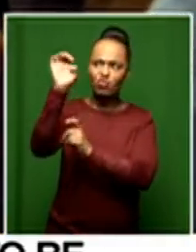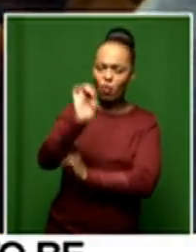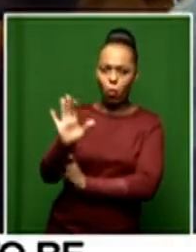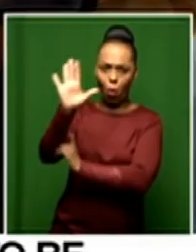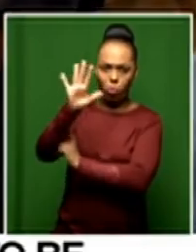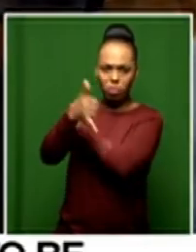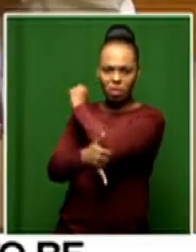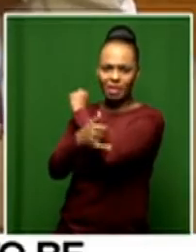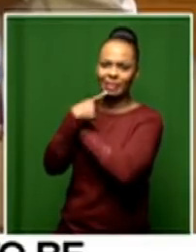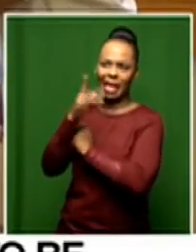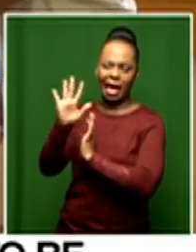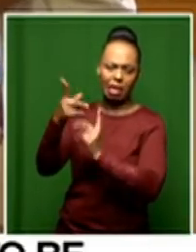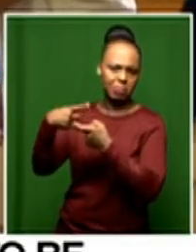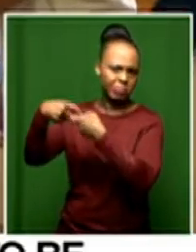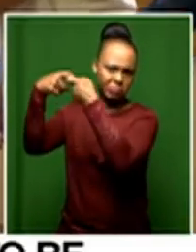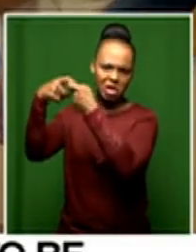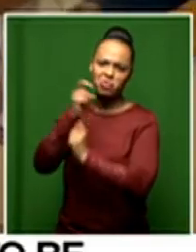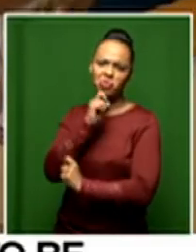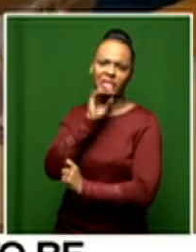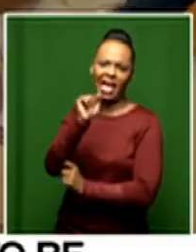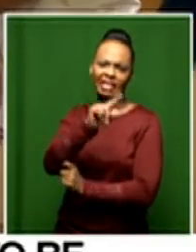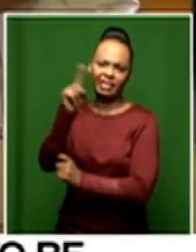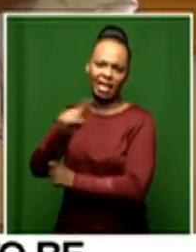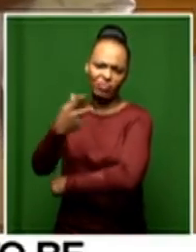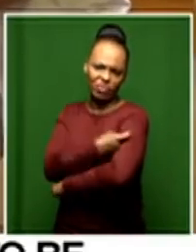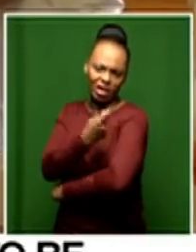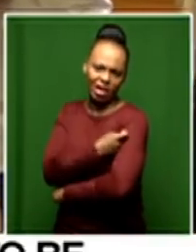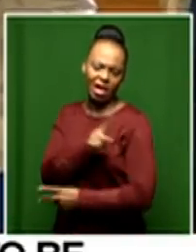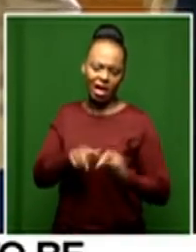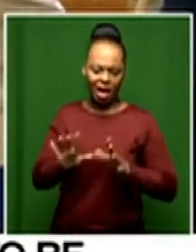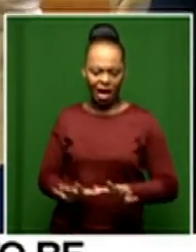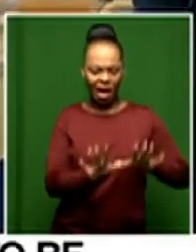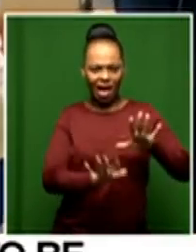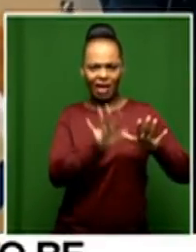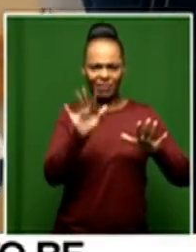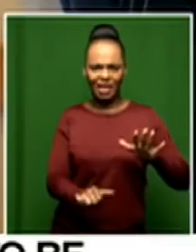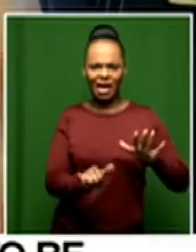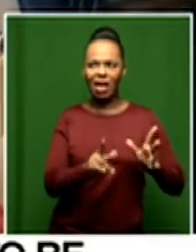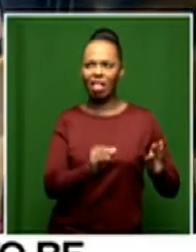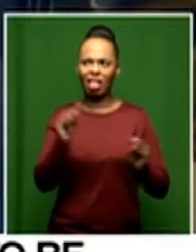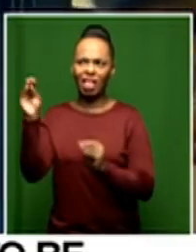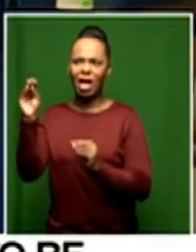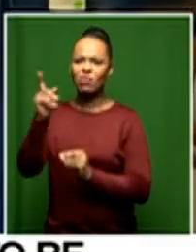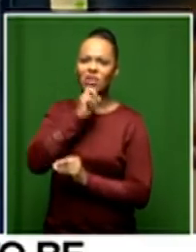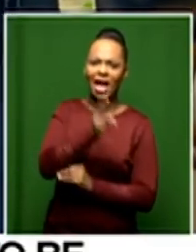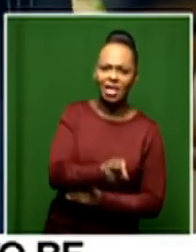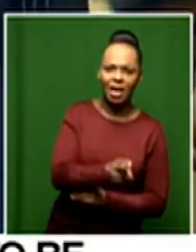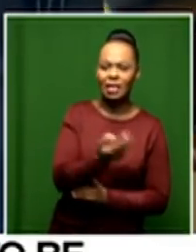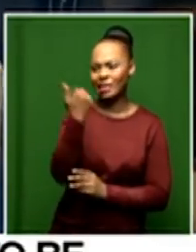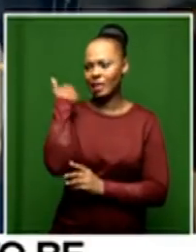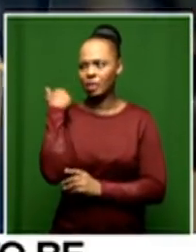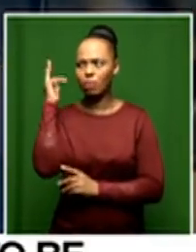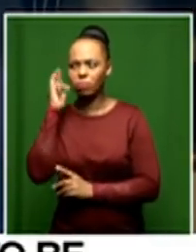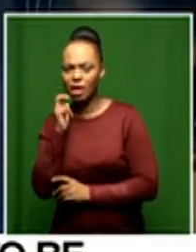may want to halt it even further, African countries delaying it, then maybe using it again. Then there's the news that came out yesterday